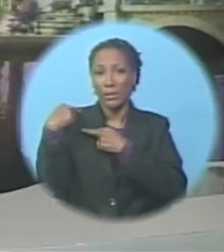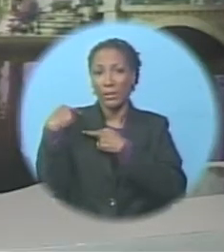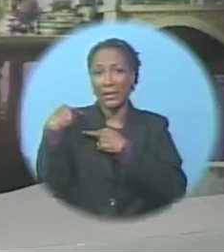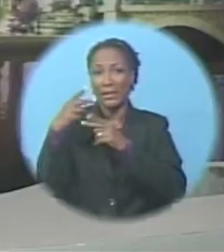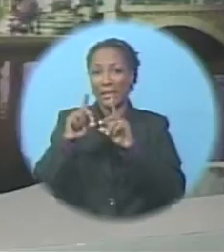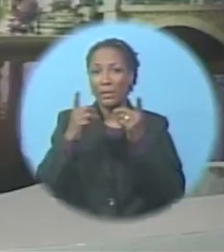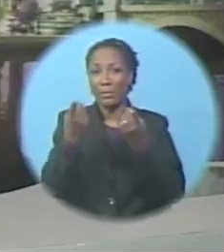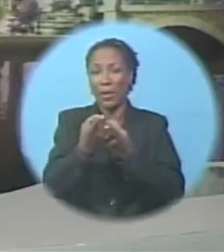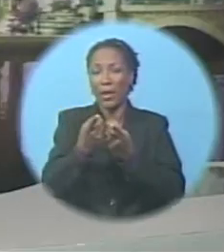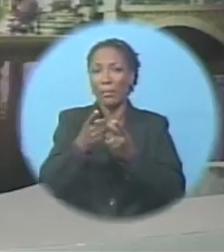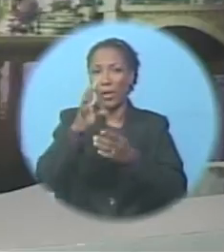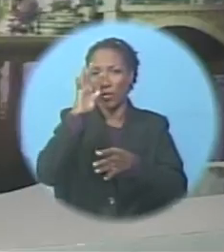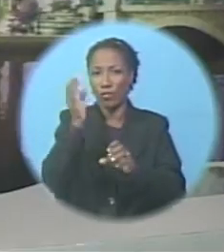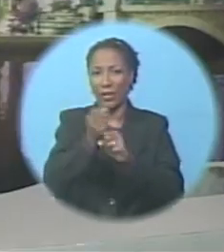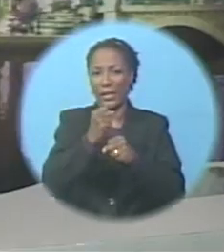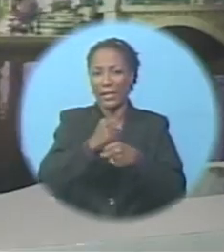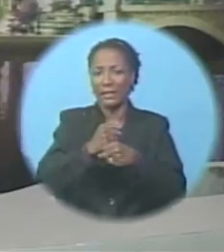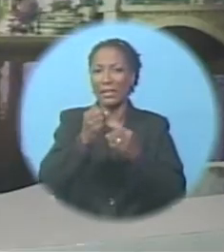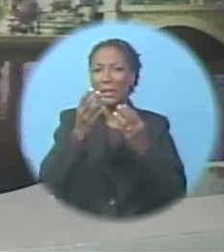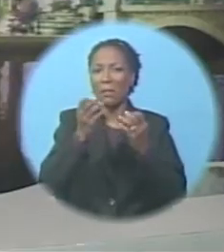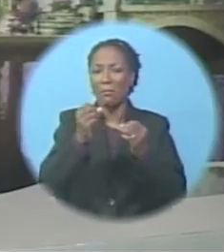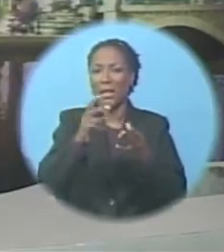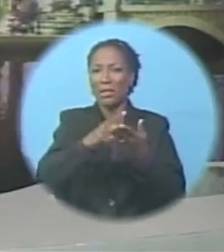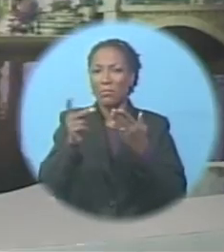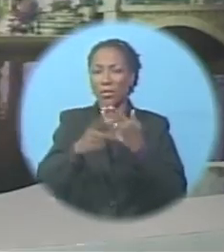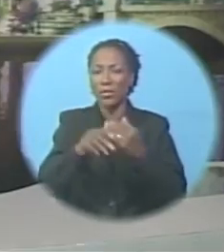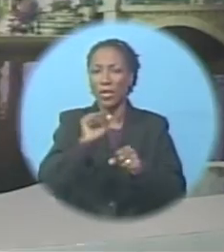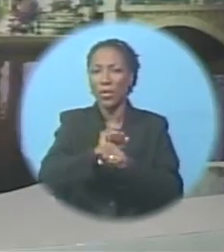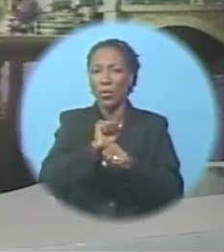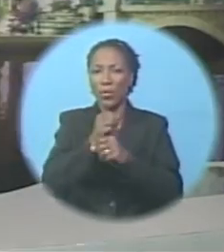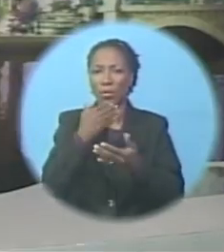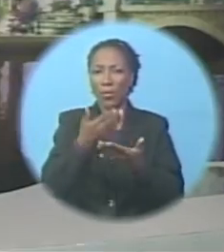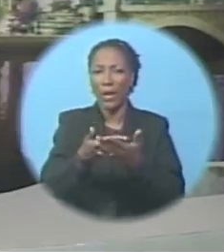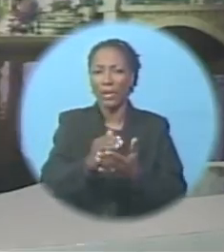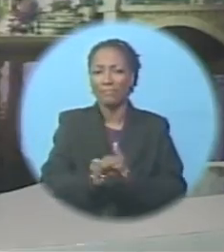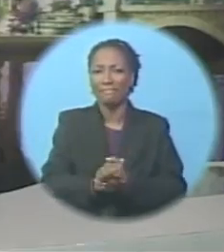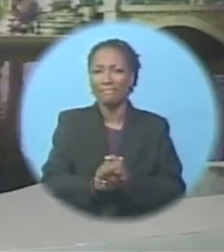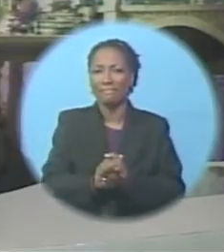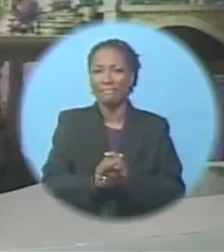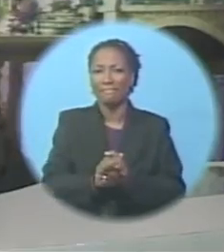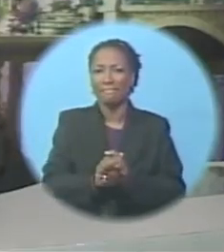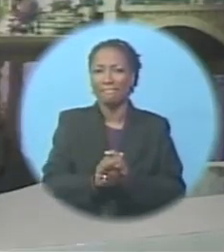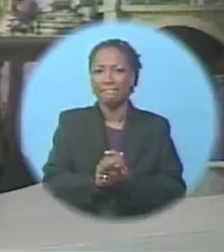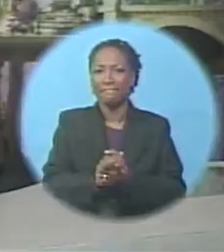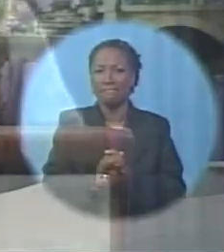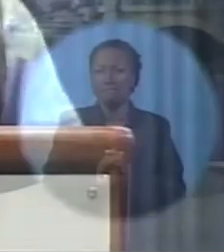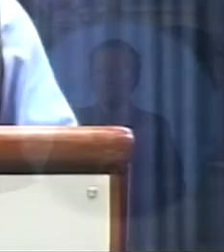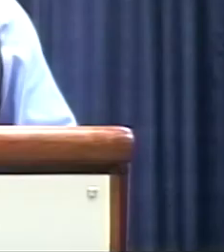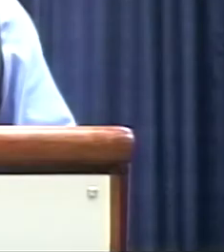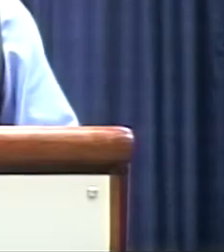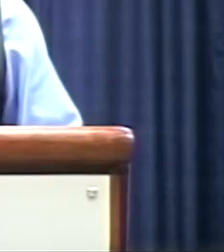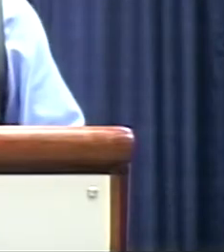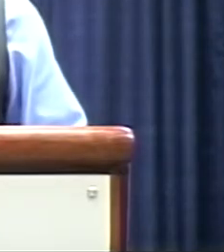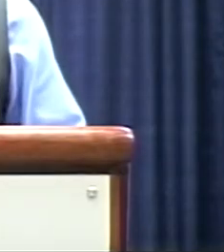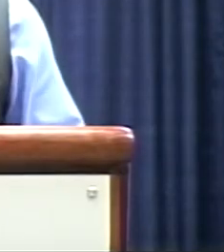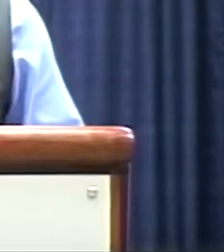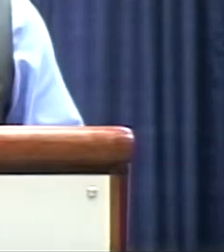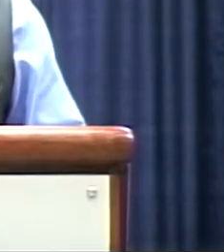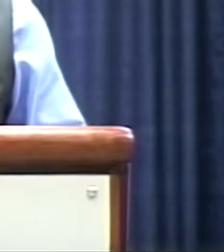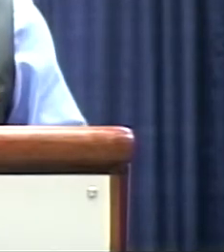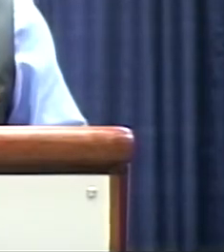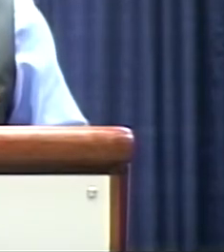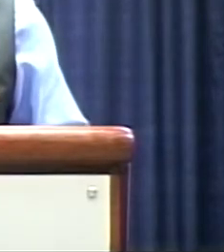number of programs which have worked very well. Such programs include the